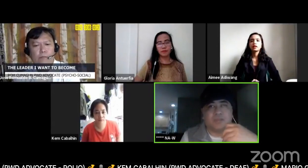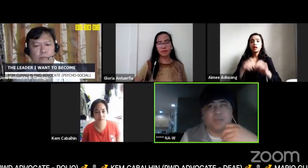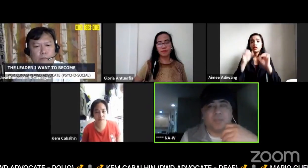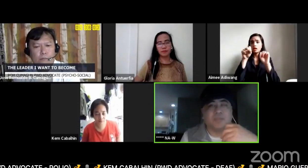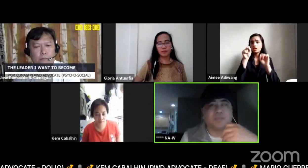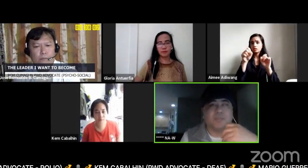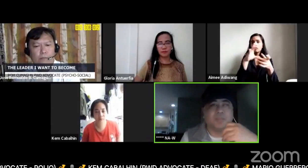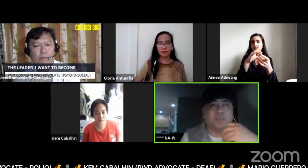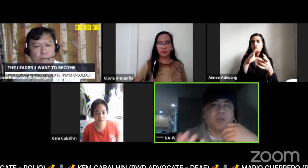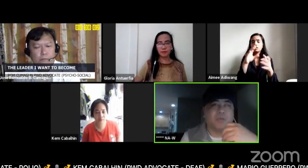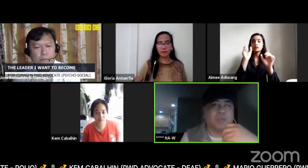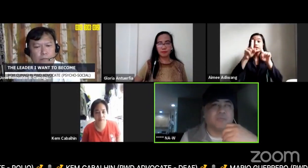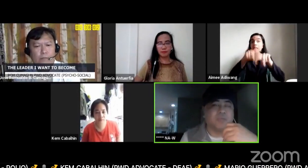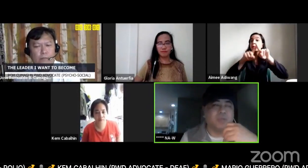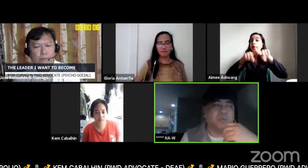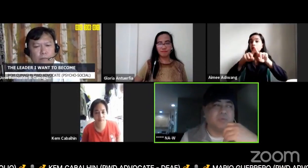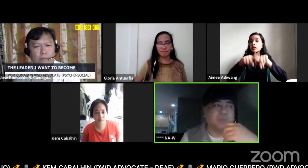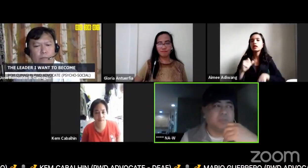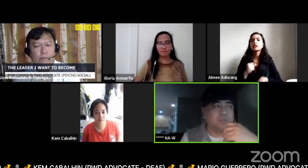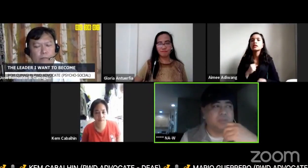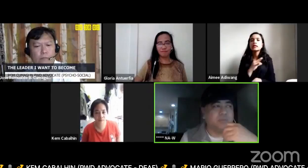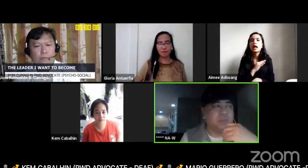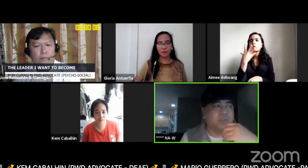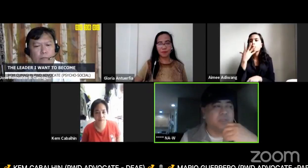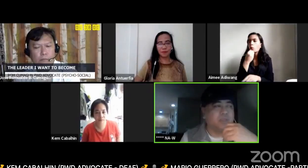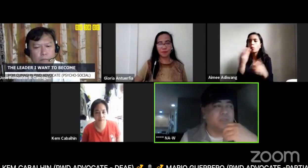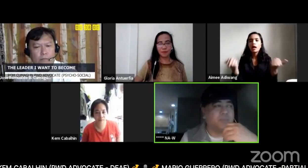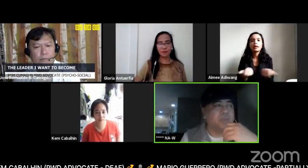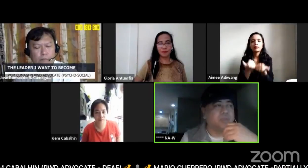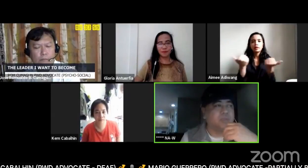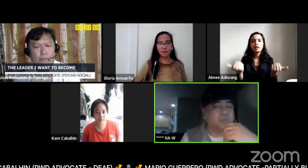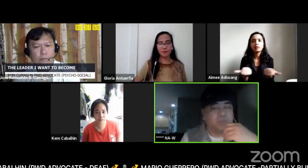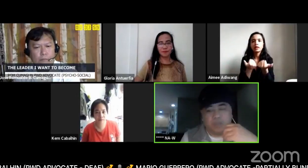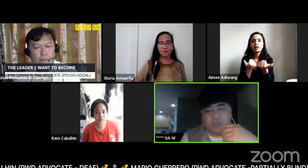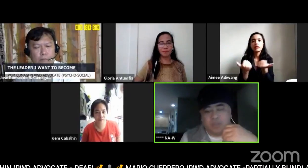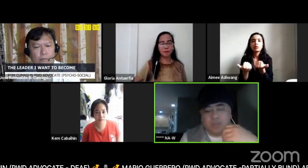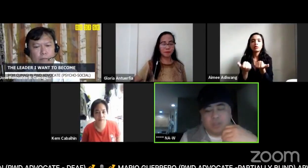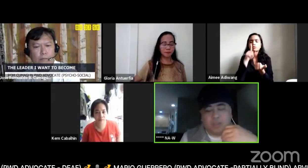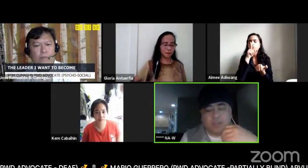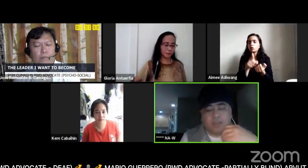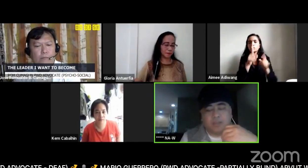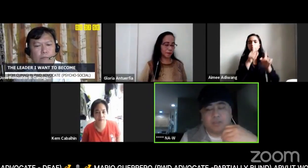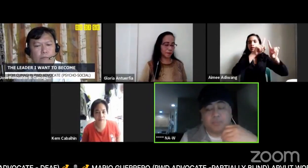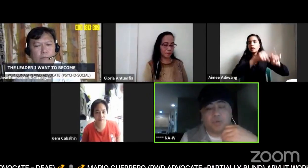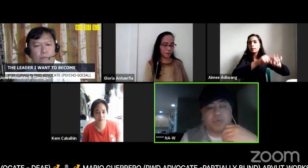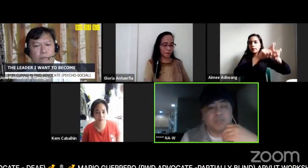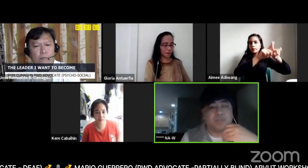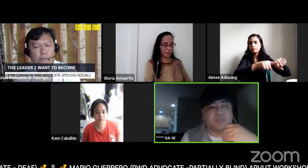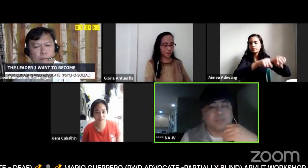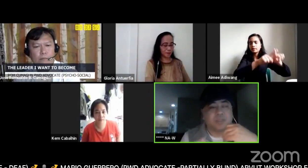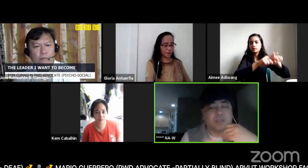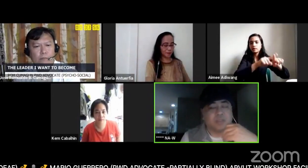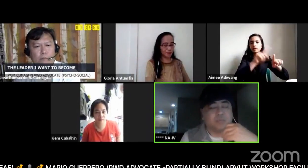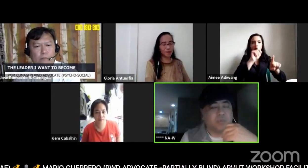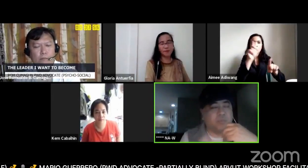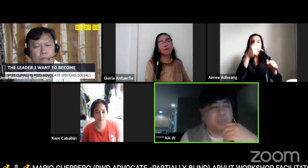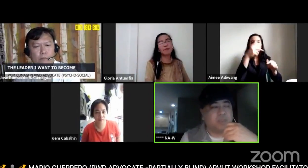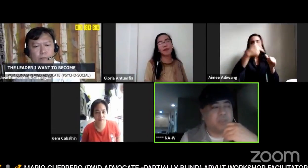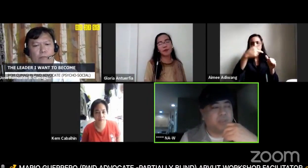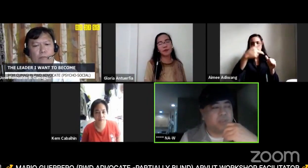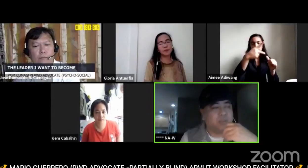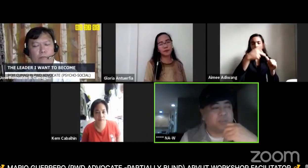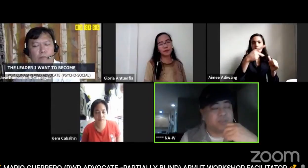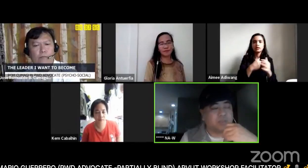course, depende sa manpower na available. It will entirely depend on the priorities that